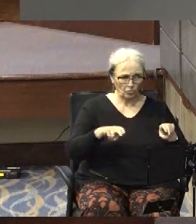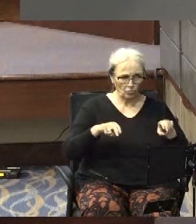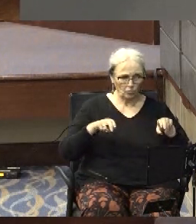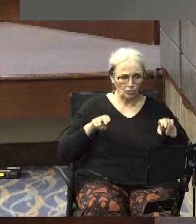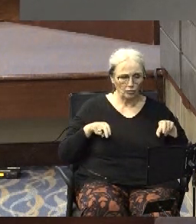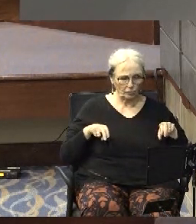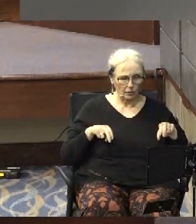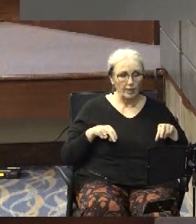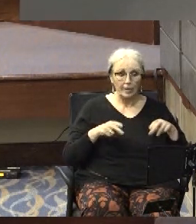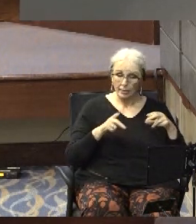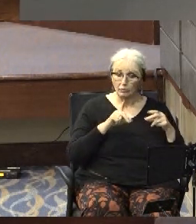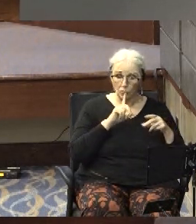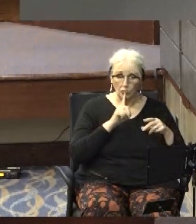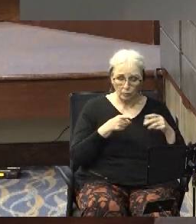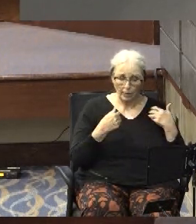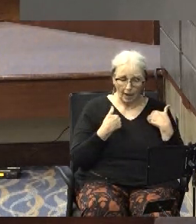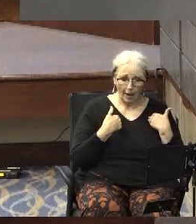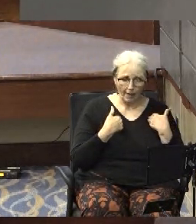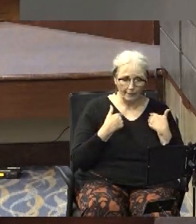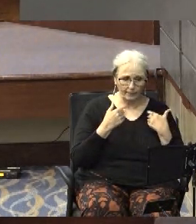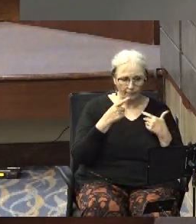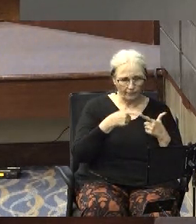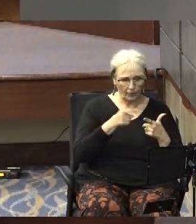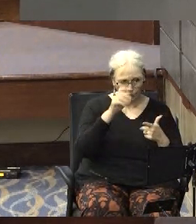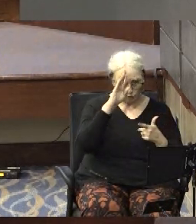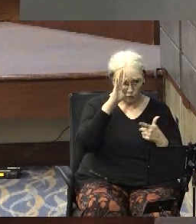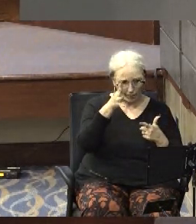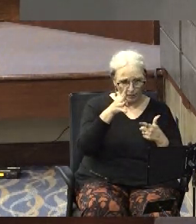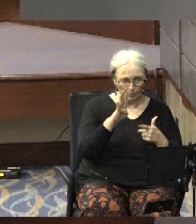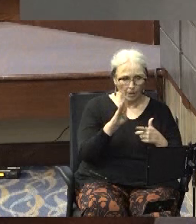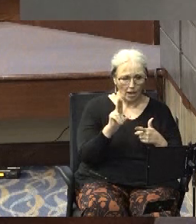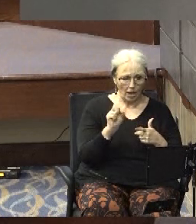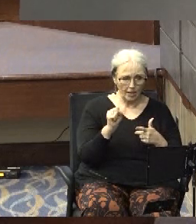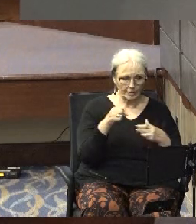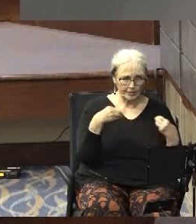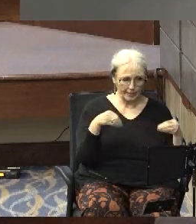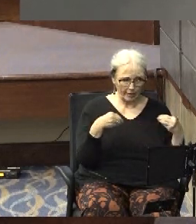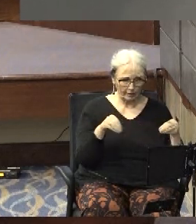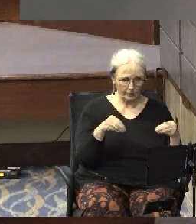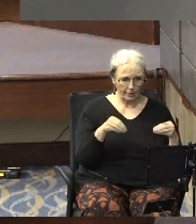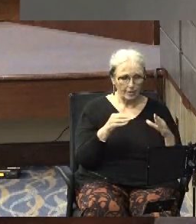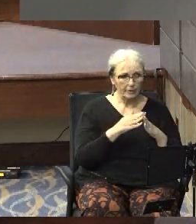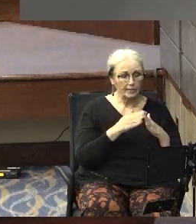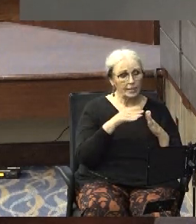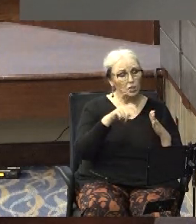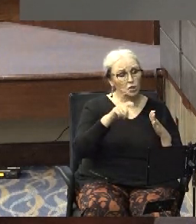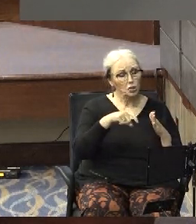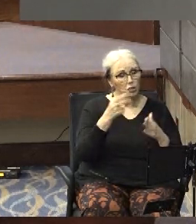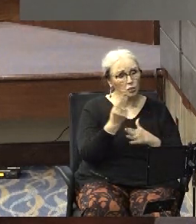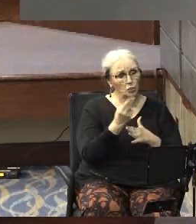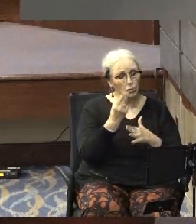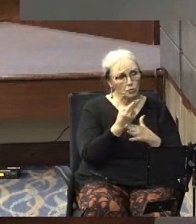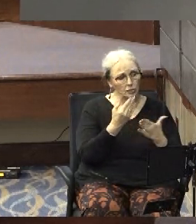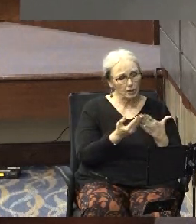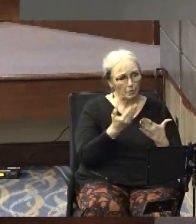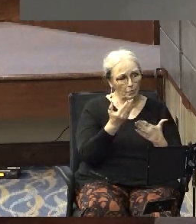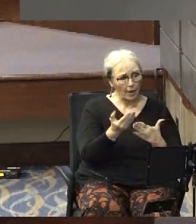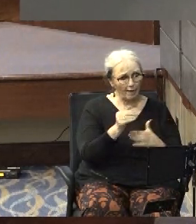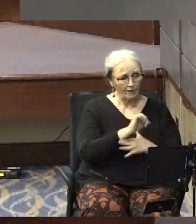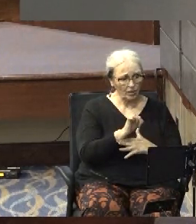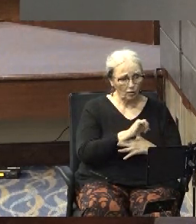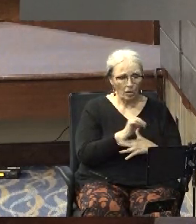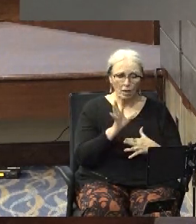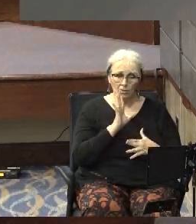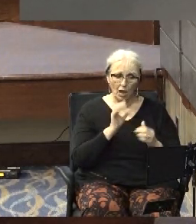exist. It is from Creative Bus Sales, which in fact the city often uses to buy vehicles. I spoke with